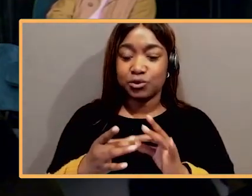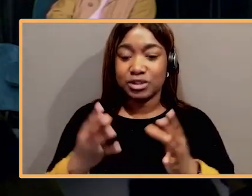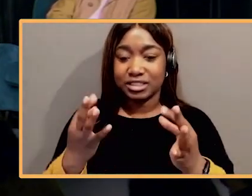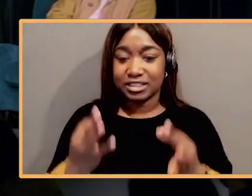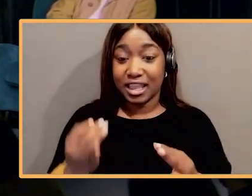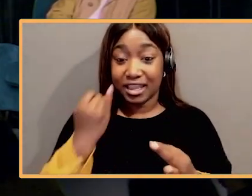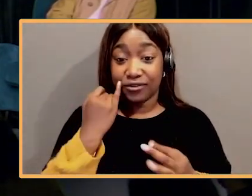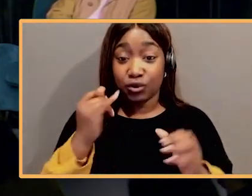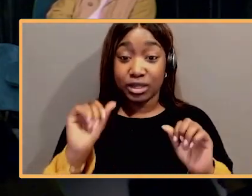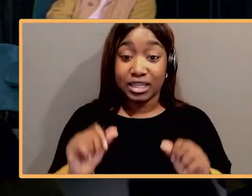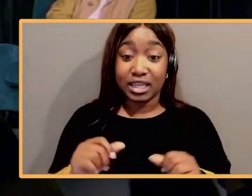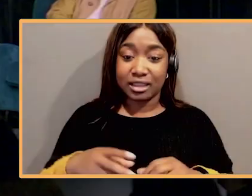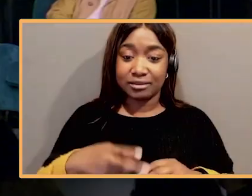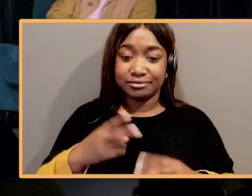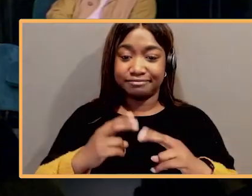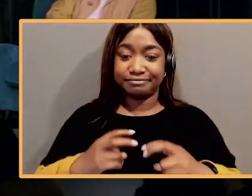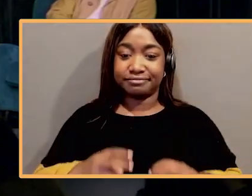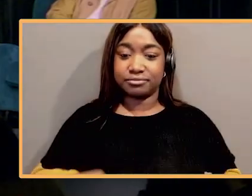together?